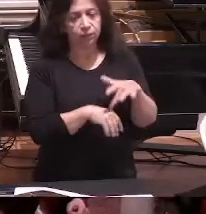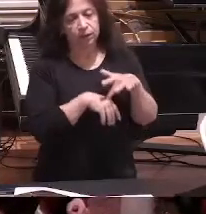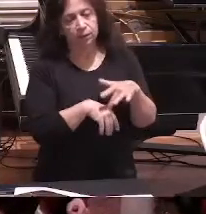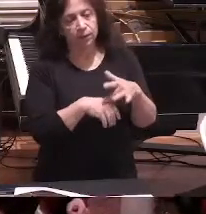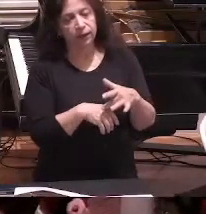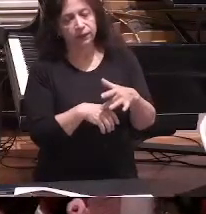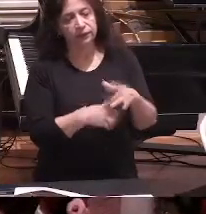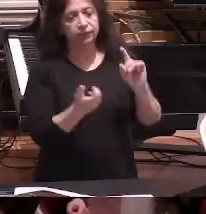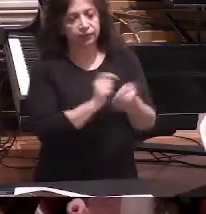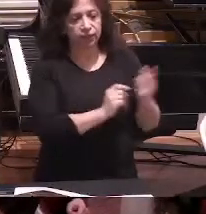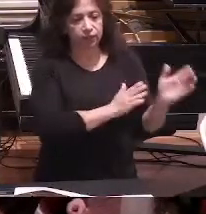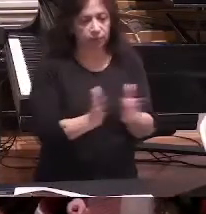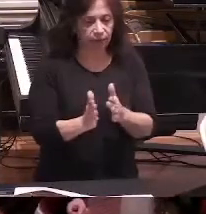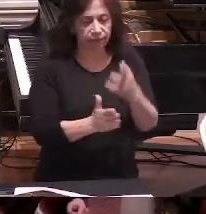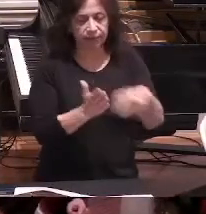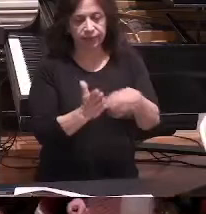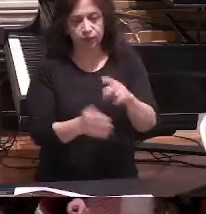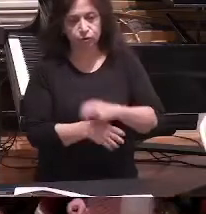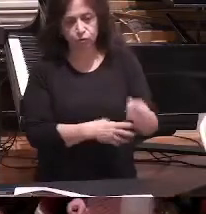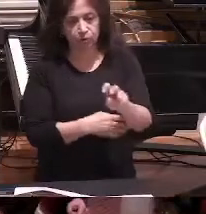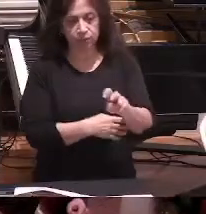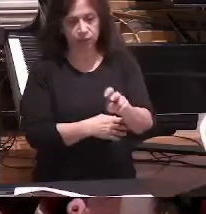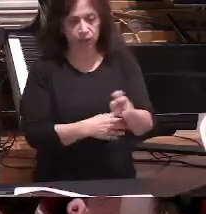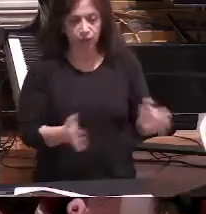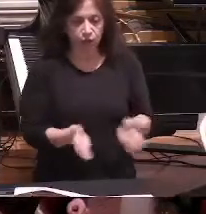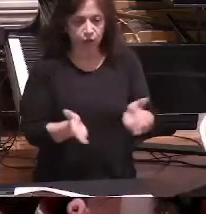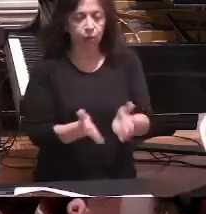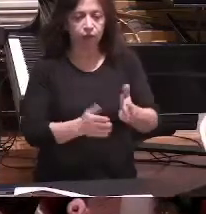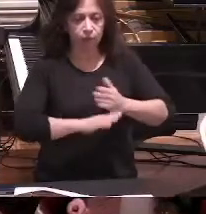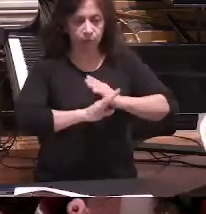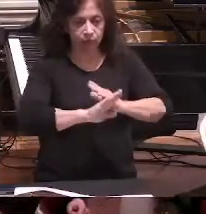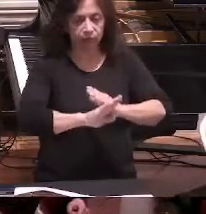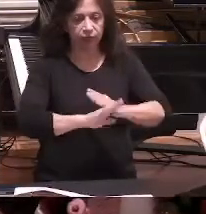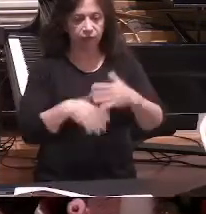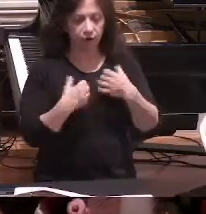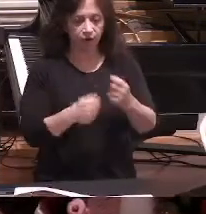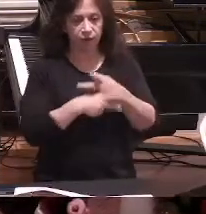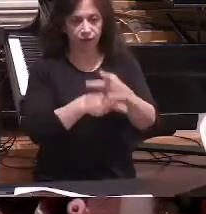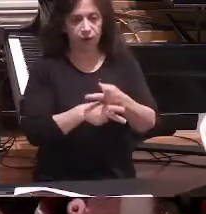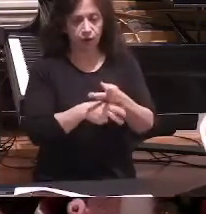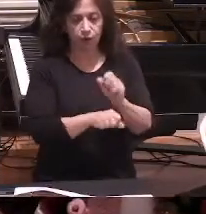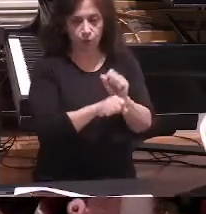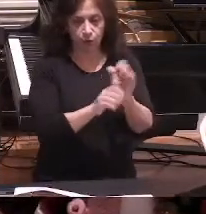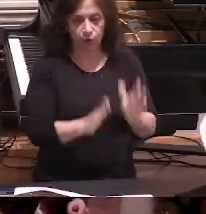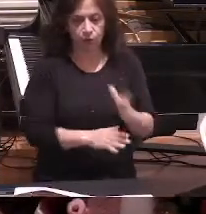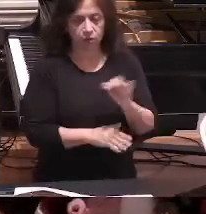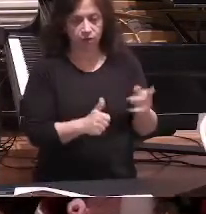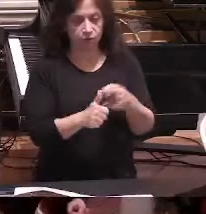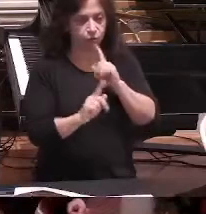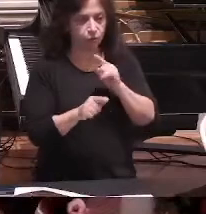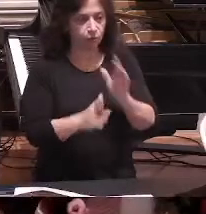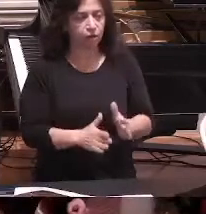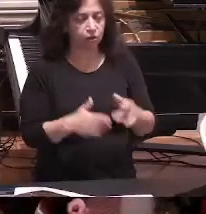canceled trips. Encourage and protect our healthcare workers and first responders as this pandemic